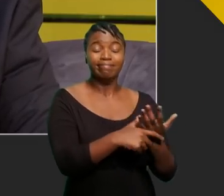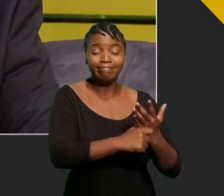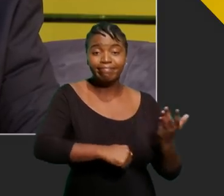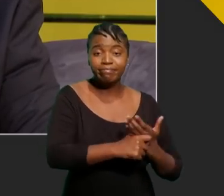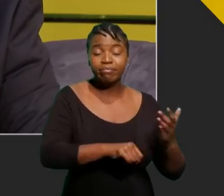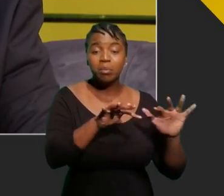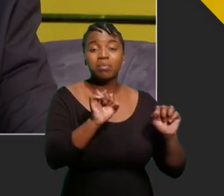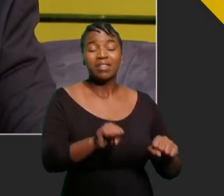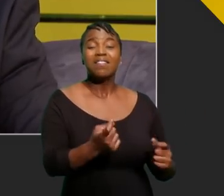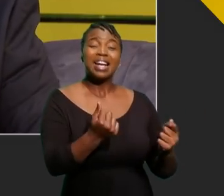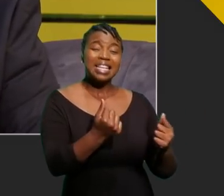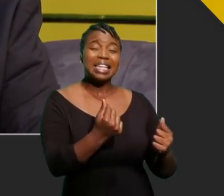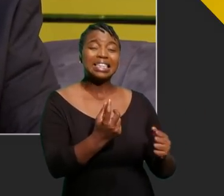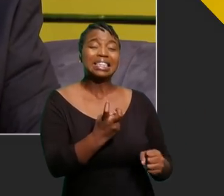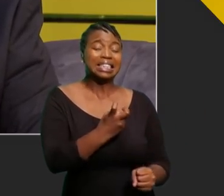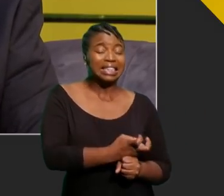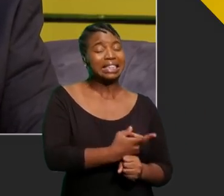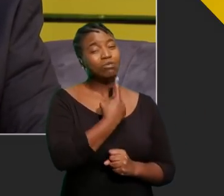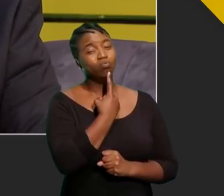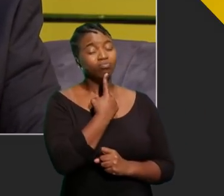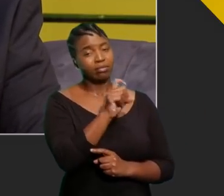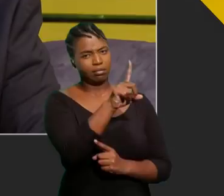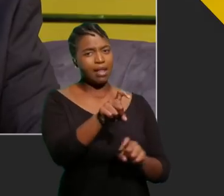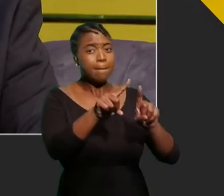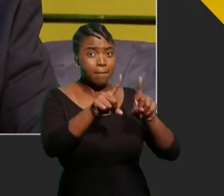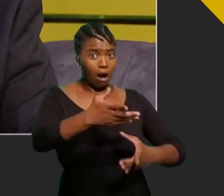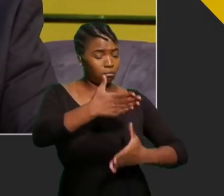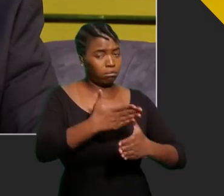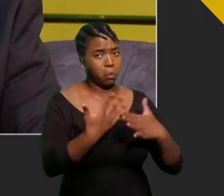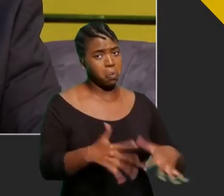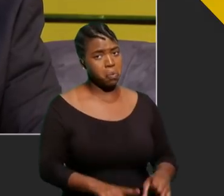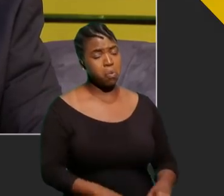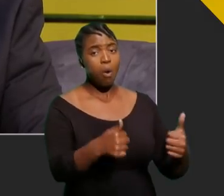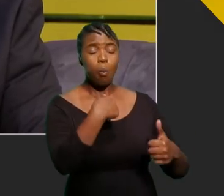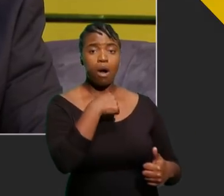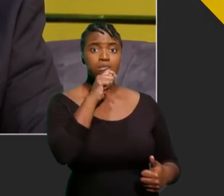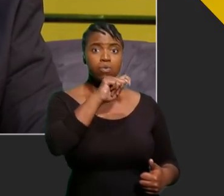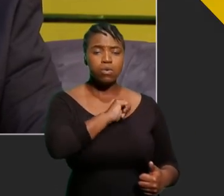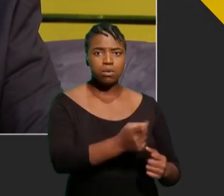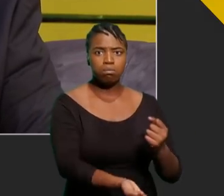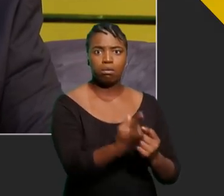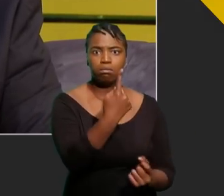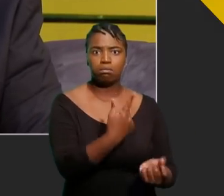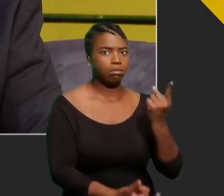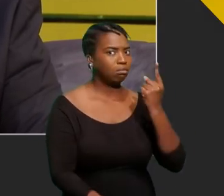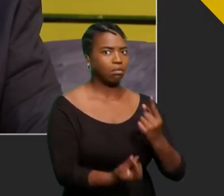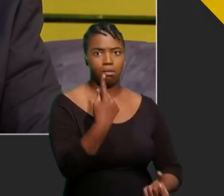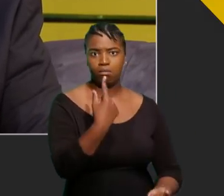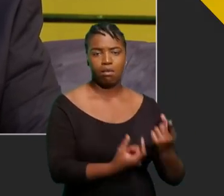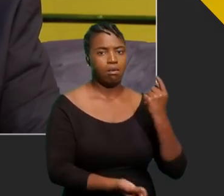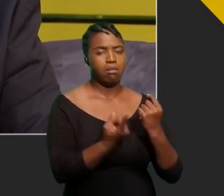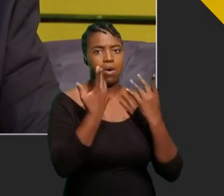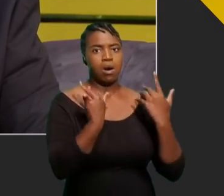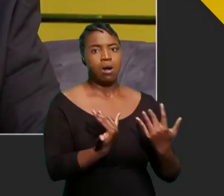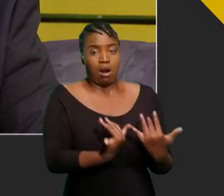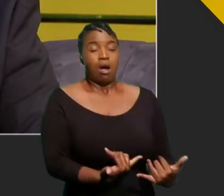Mm-hmm. Financially, it could possibly be questioned, but if you look at the effect of state capture and the effect that it's had on our country and on our